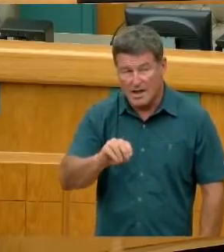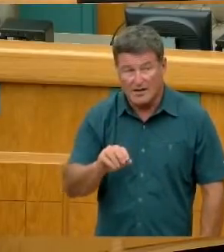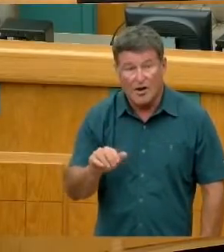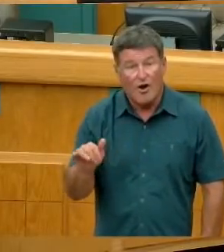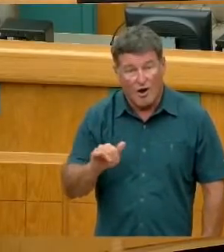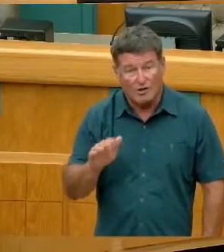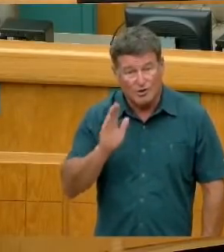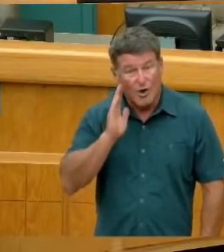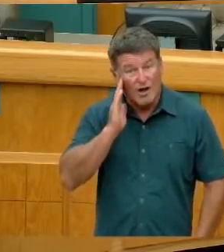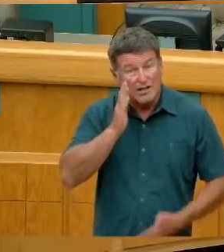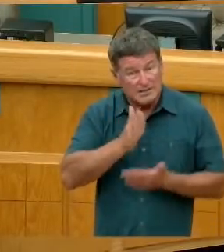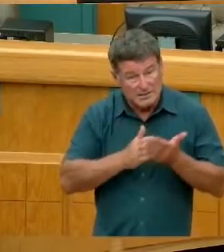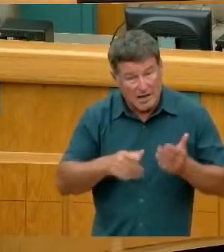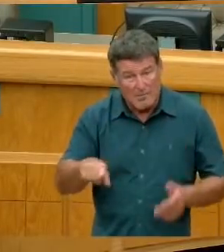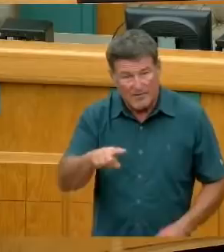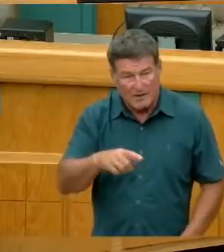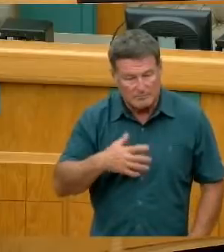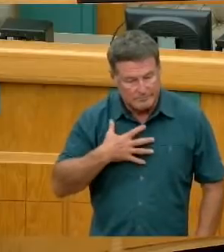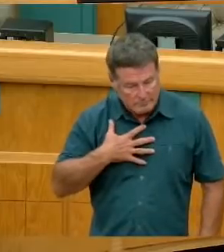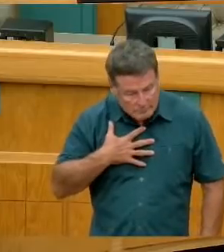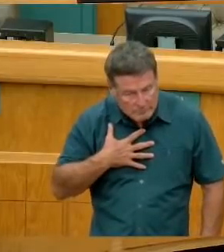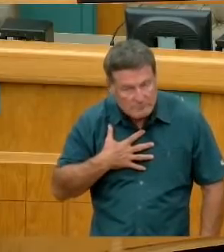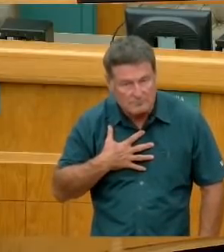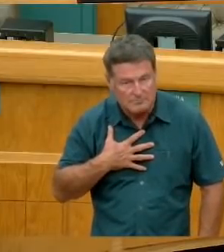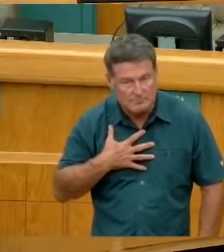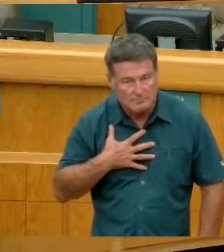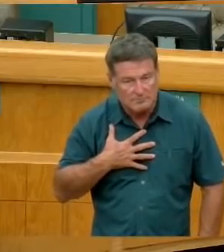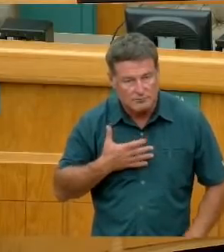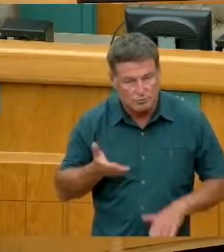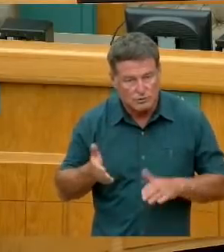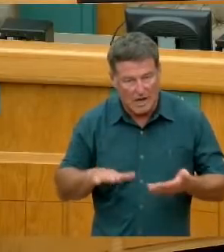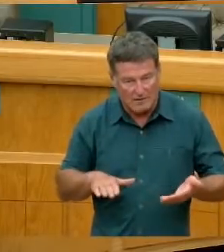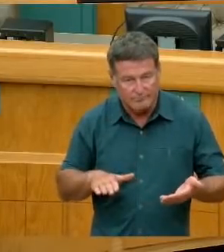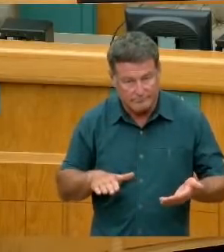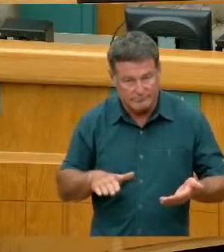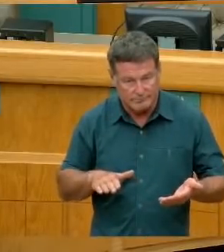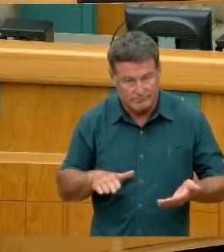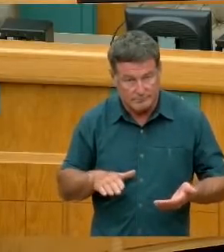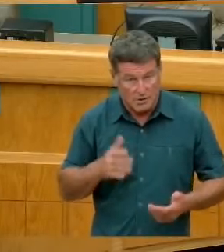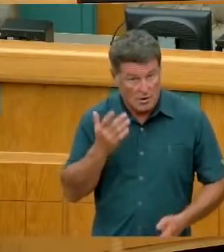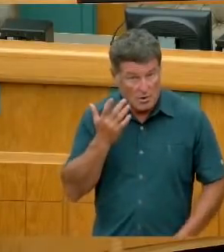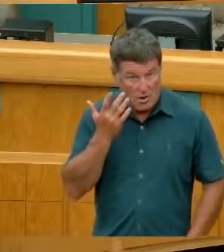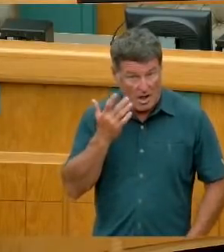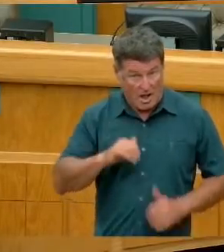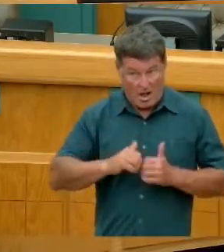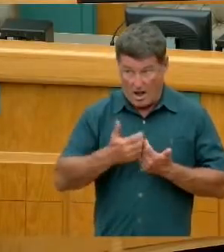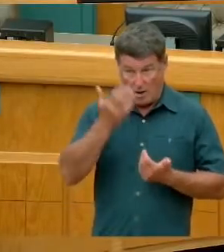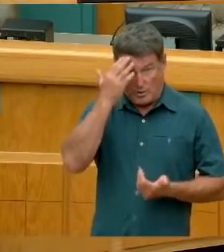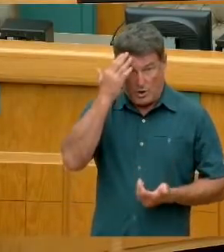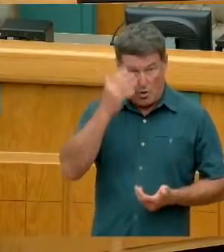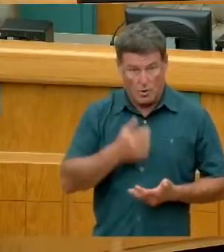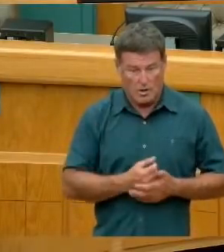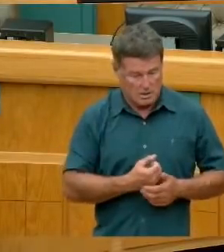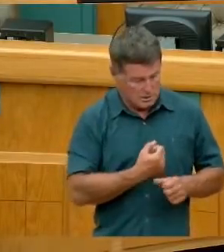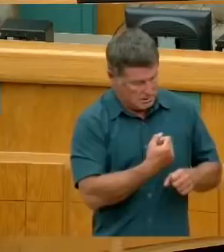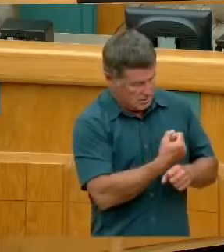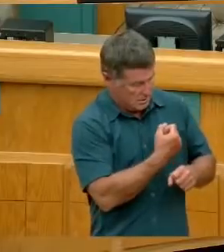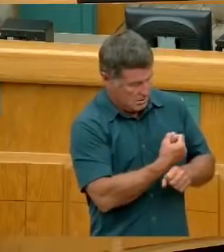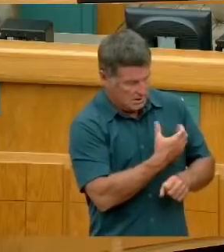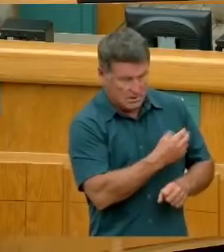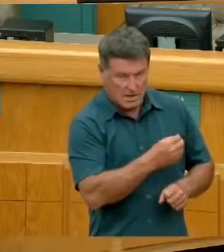and it pains me to say this, but they're also going to turn into fatalities, because that's what the statistics and the data show.